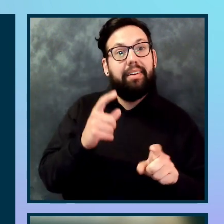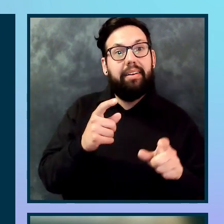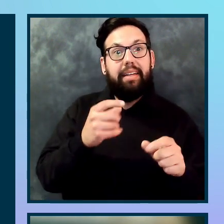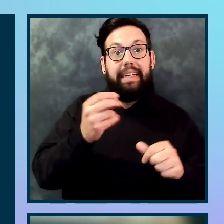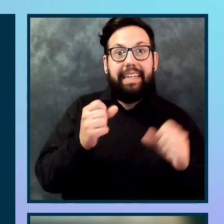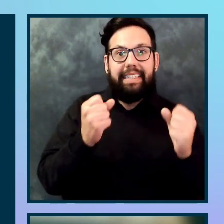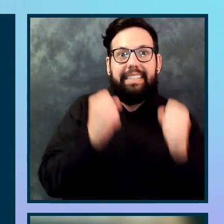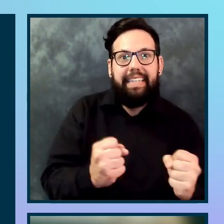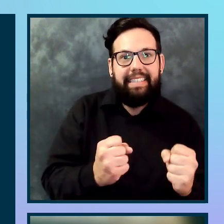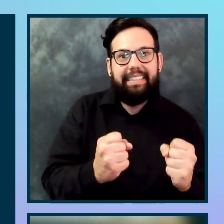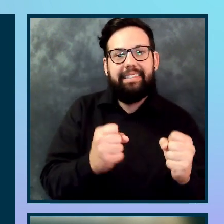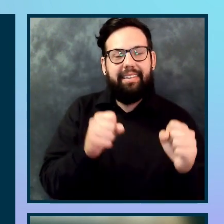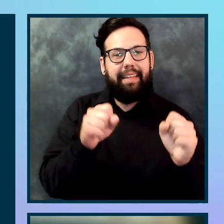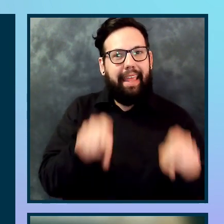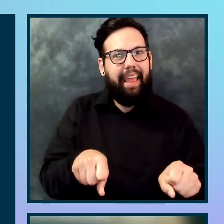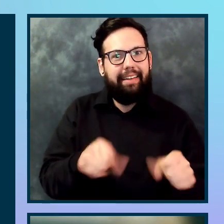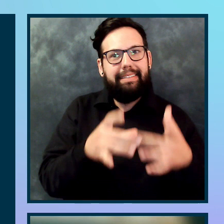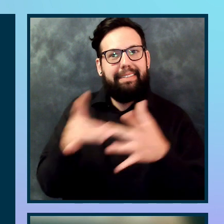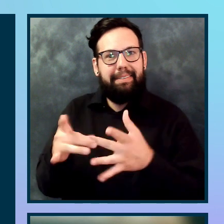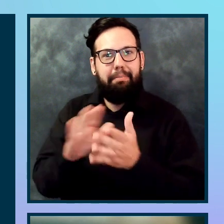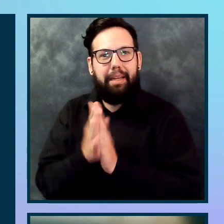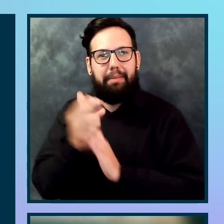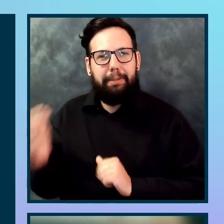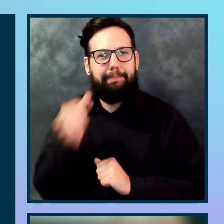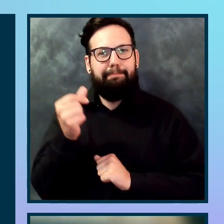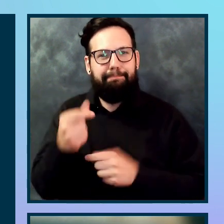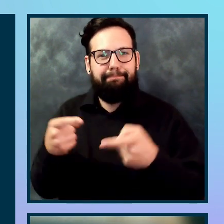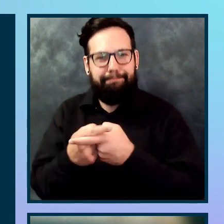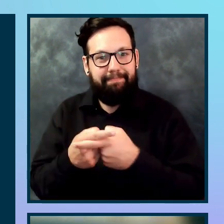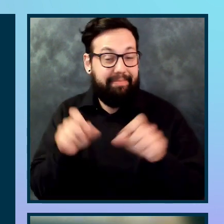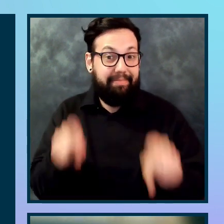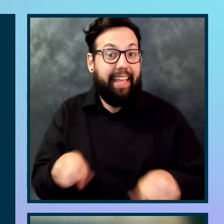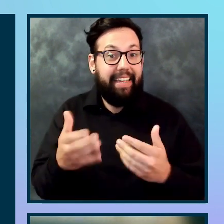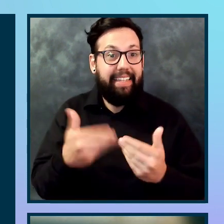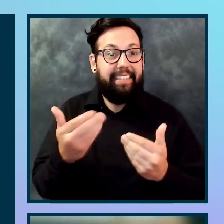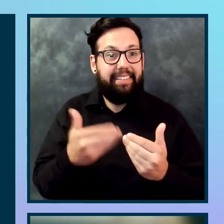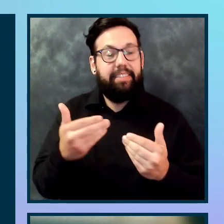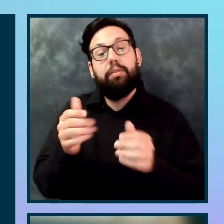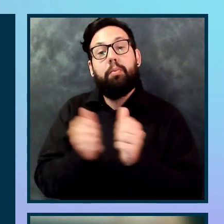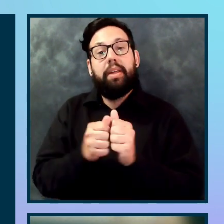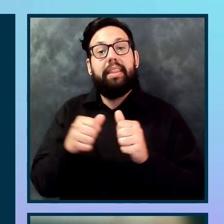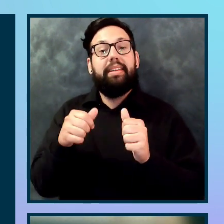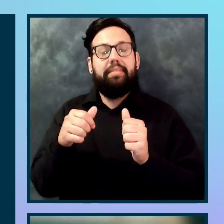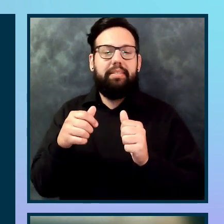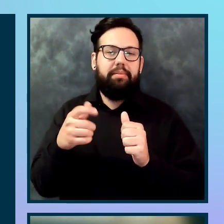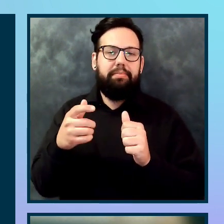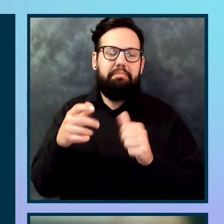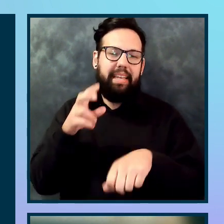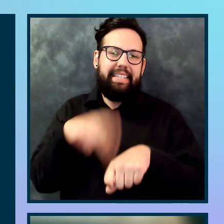really quickly, really easily. So with the default basic accessibility that Swiftui